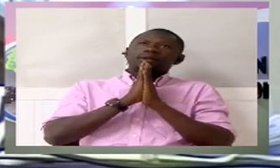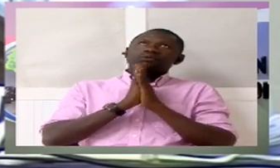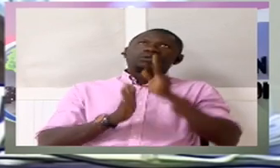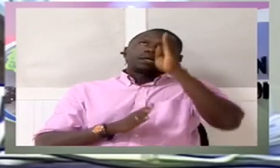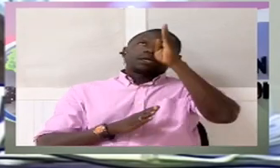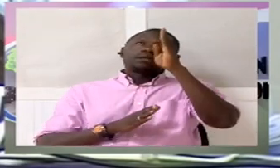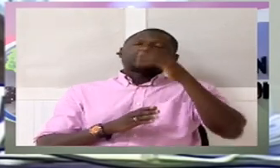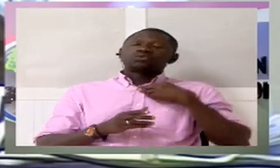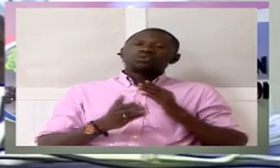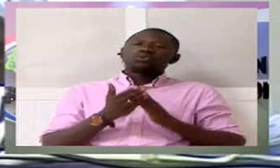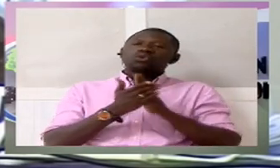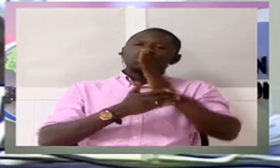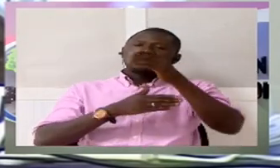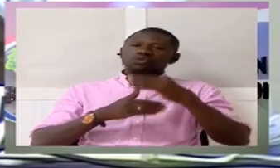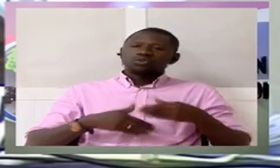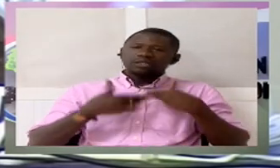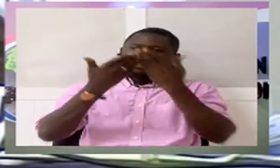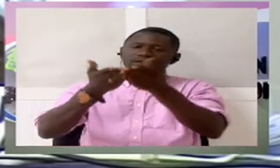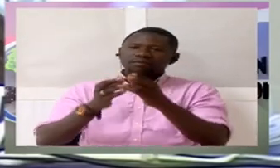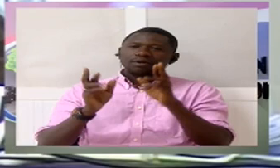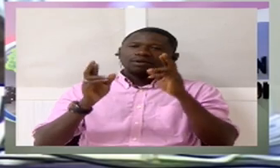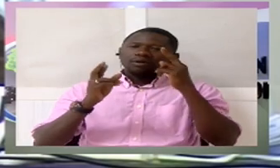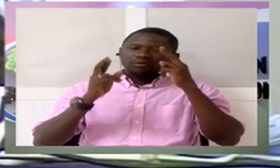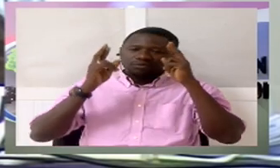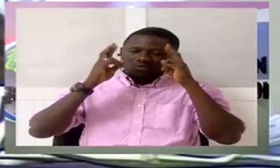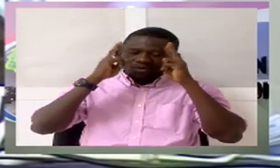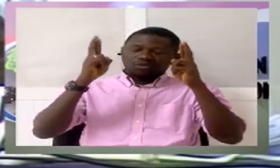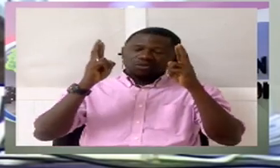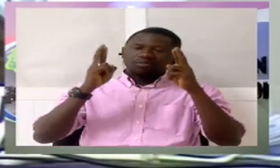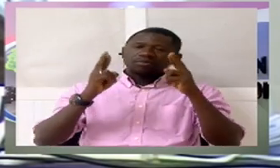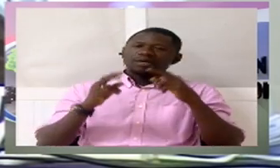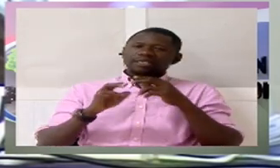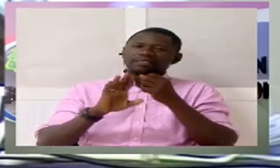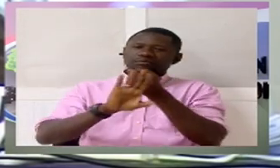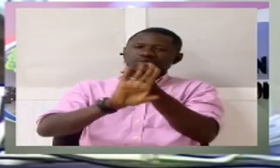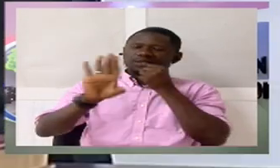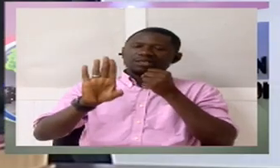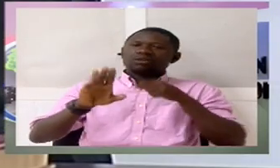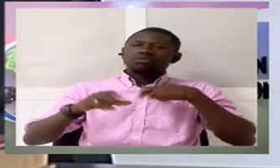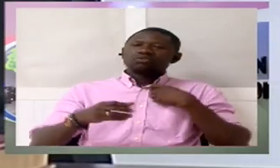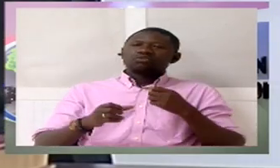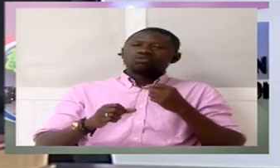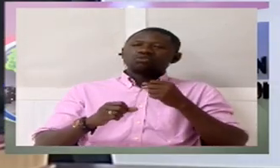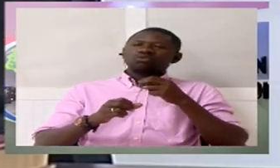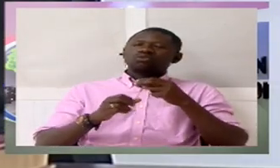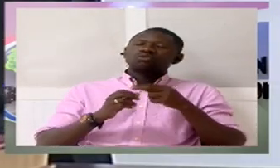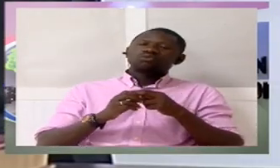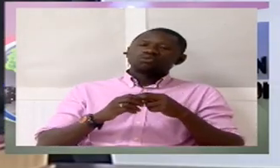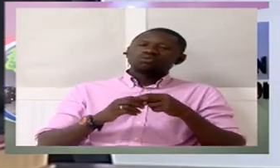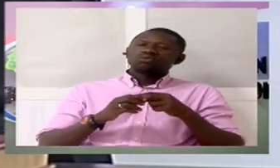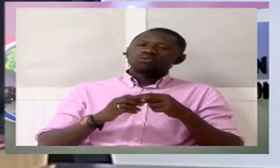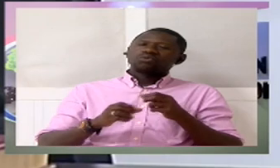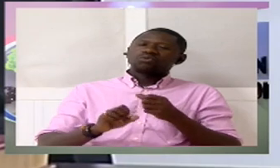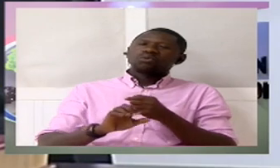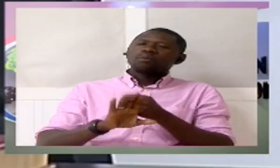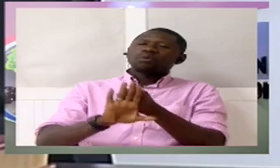Almighty Allah to continue to grant you the wisdom and fortitude to govern our dear nation in peace and